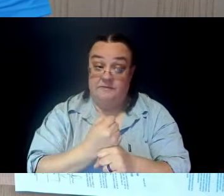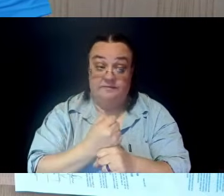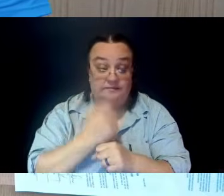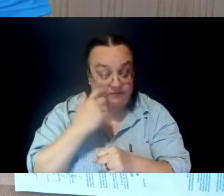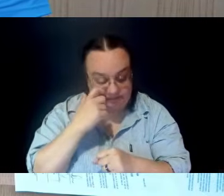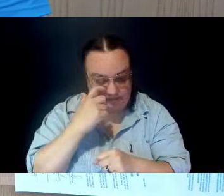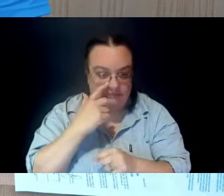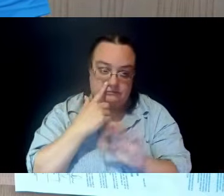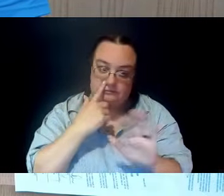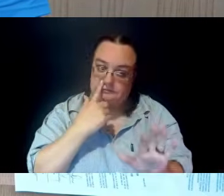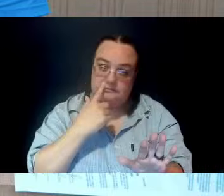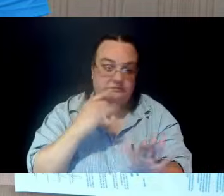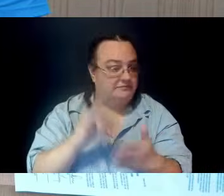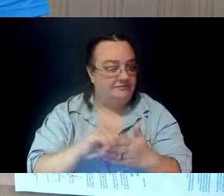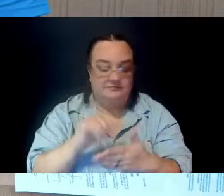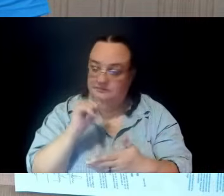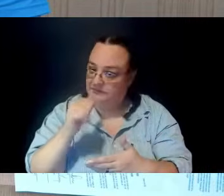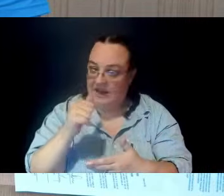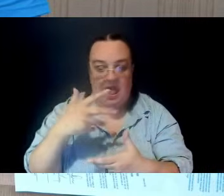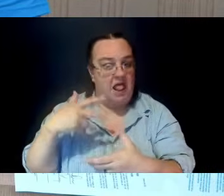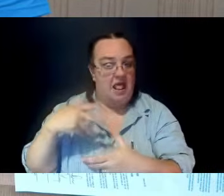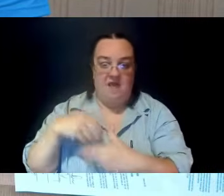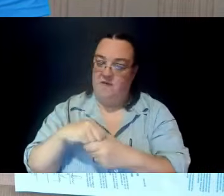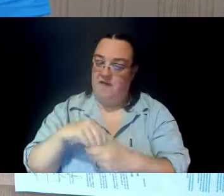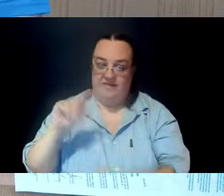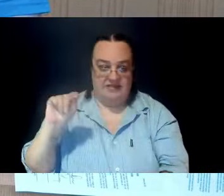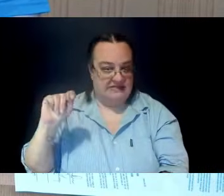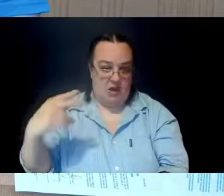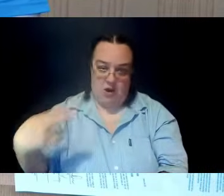This does not at all involve the townhouses.